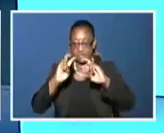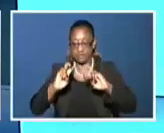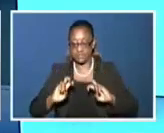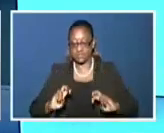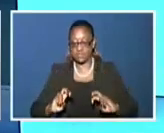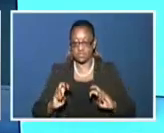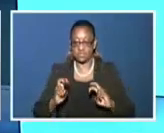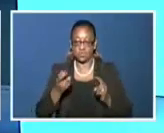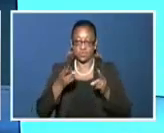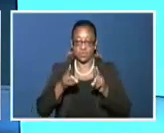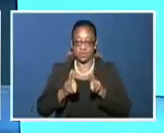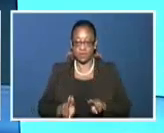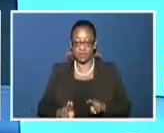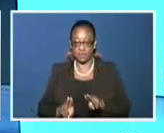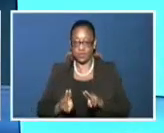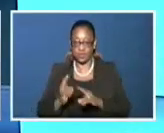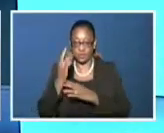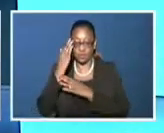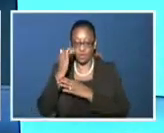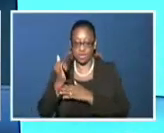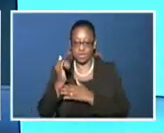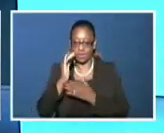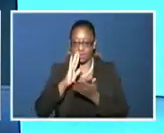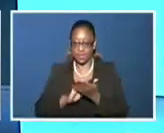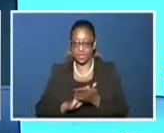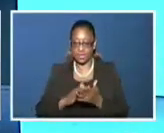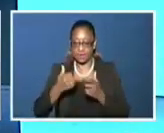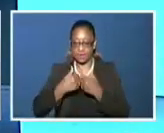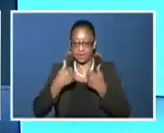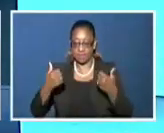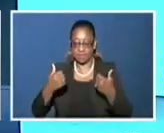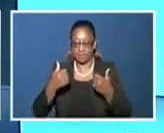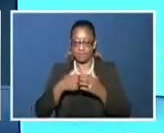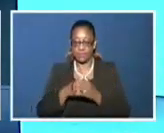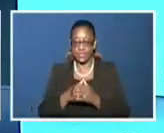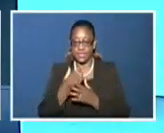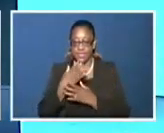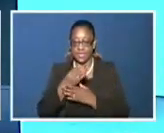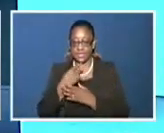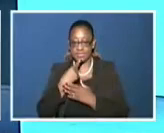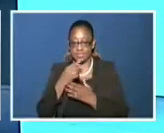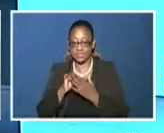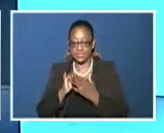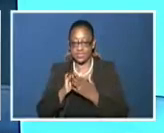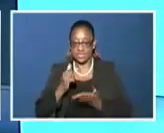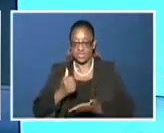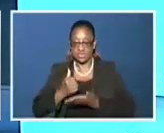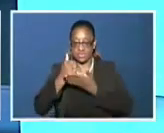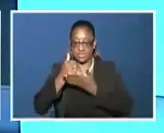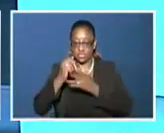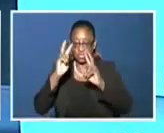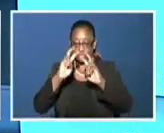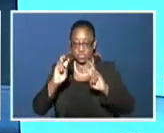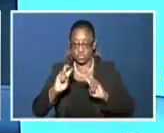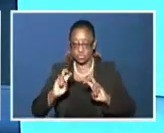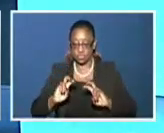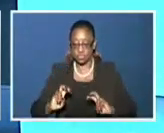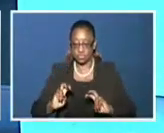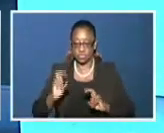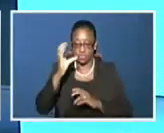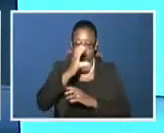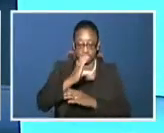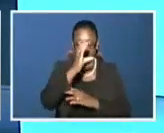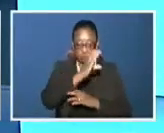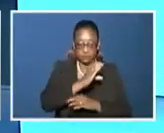the circumstances surrounding the tragedy. A multi-agency approach has now been activated to assist in search and recovery